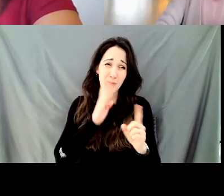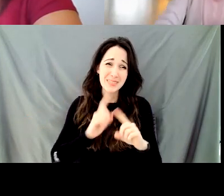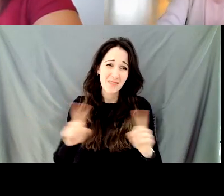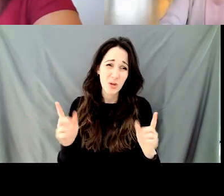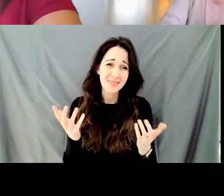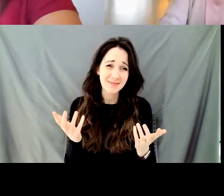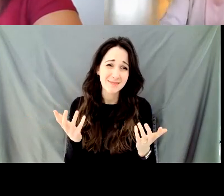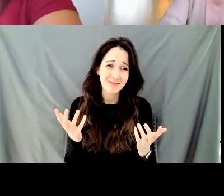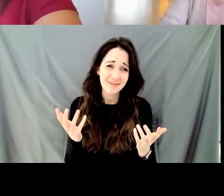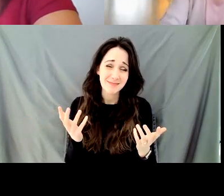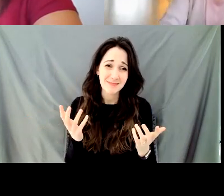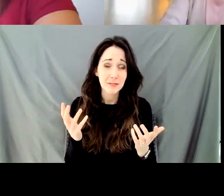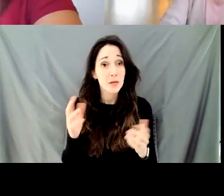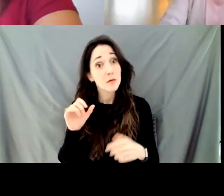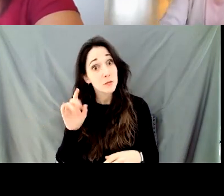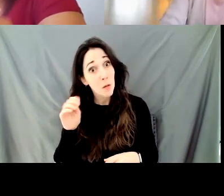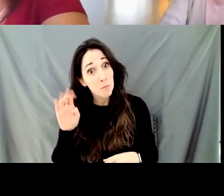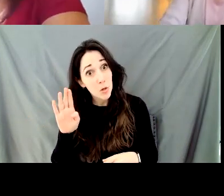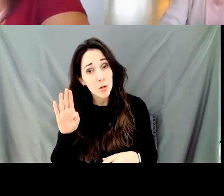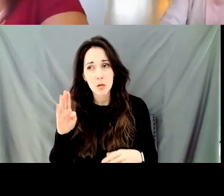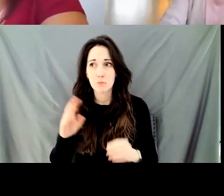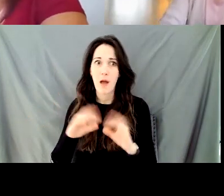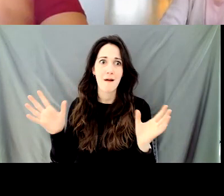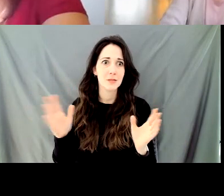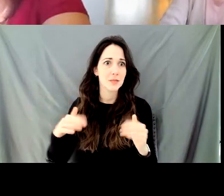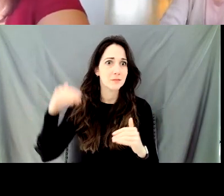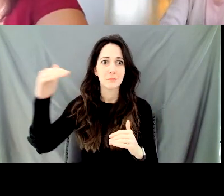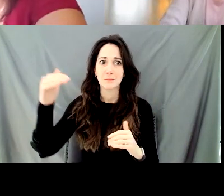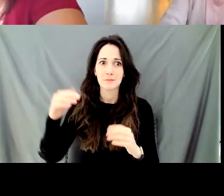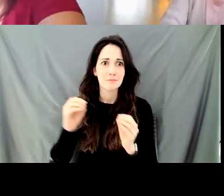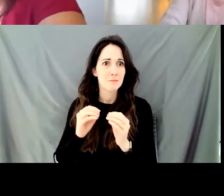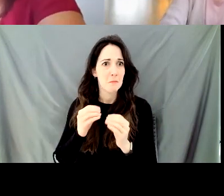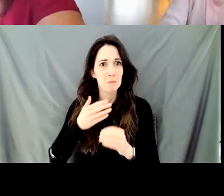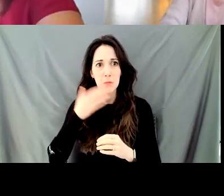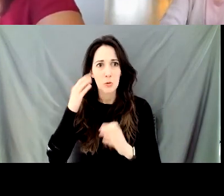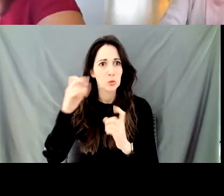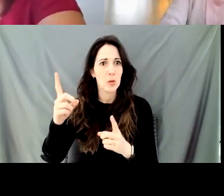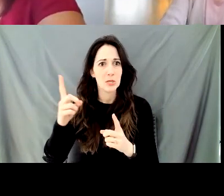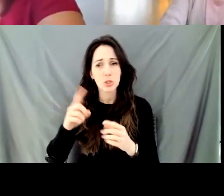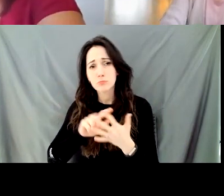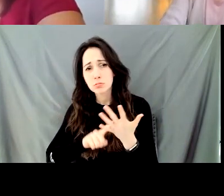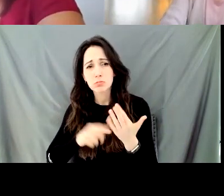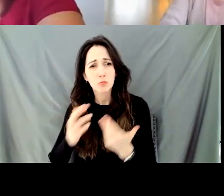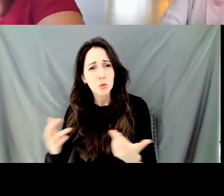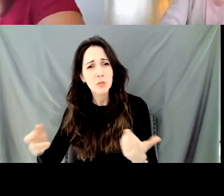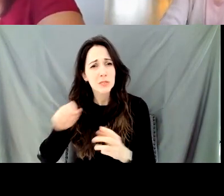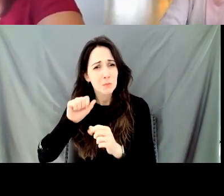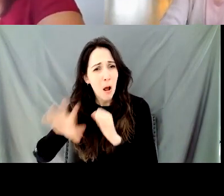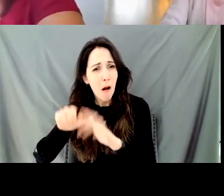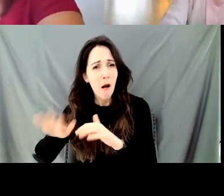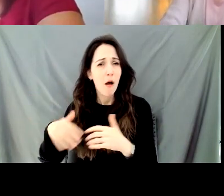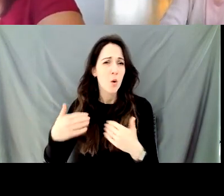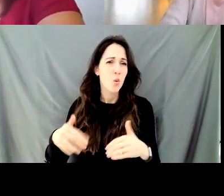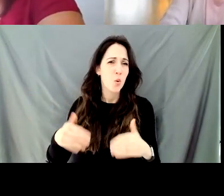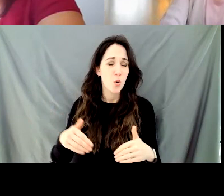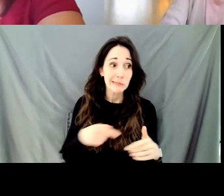the suburbs. I think no matter how many spaces we create in higher education, it can be really difficult to just get those